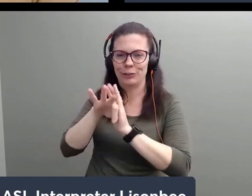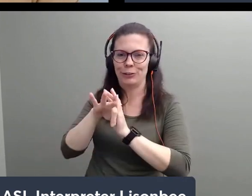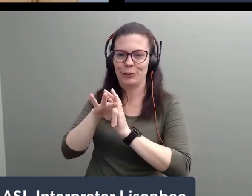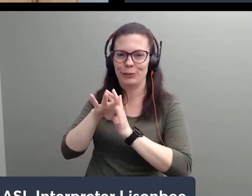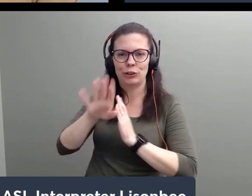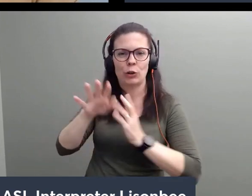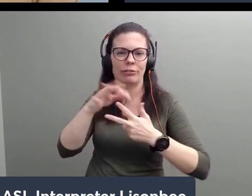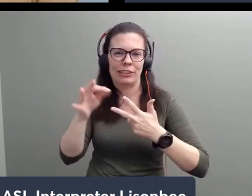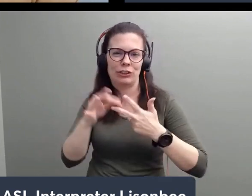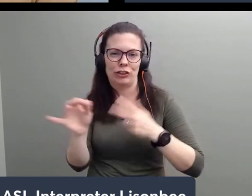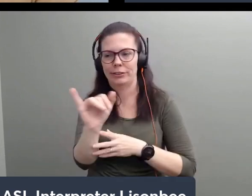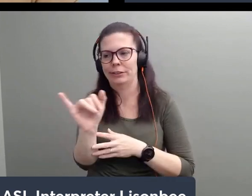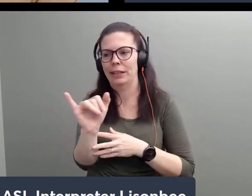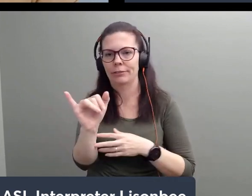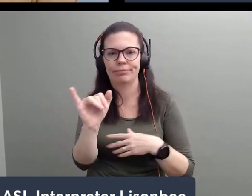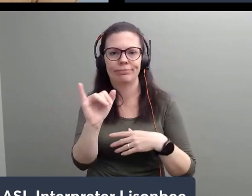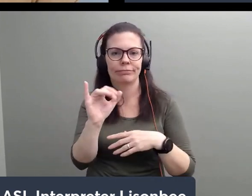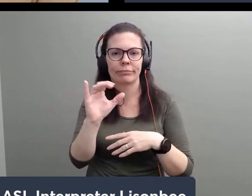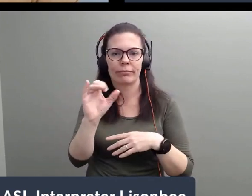features such as stock